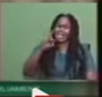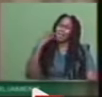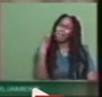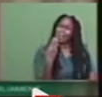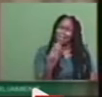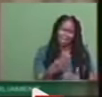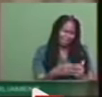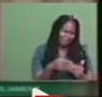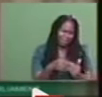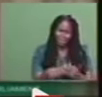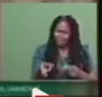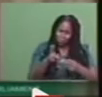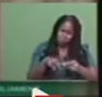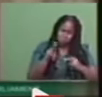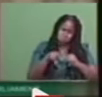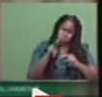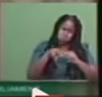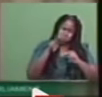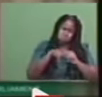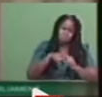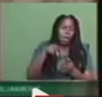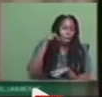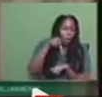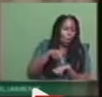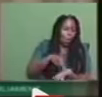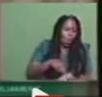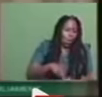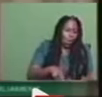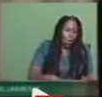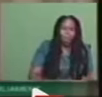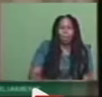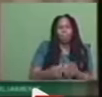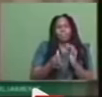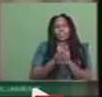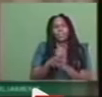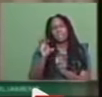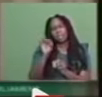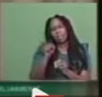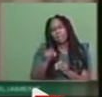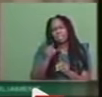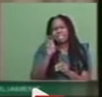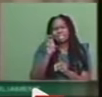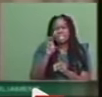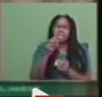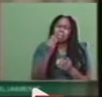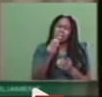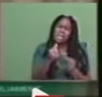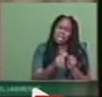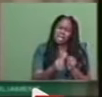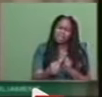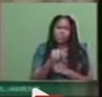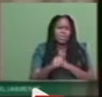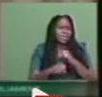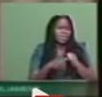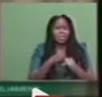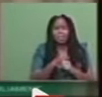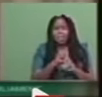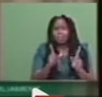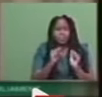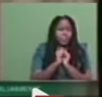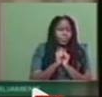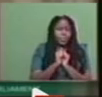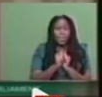period, an average of $9.6 billion per year. Even remove the effect of COVID on the deficit,